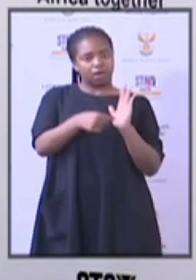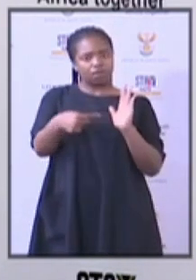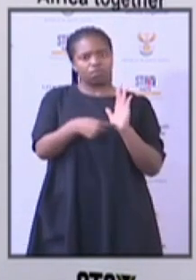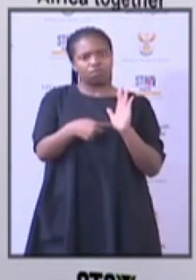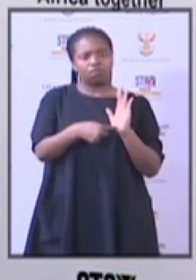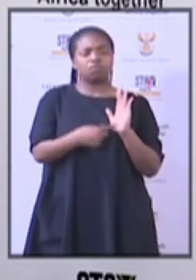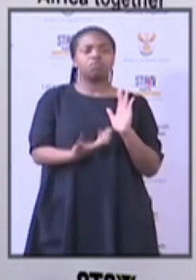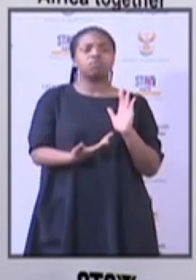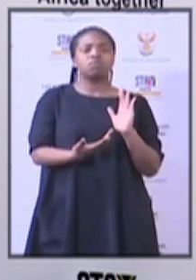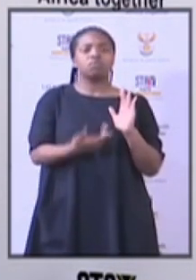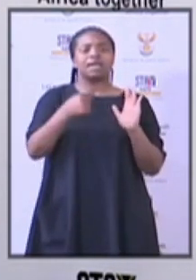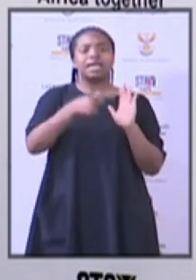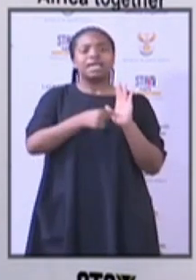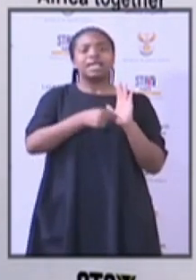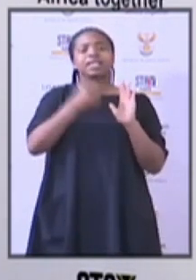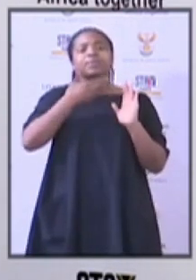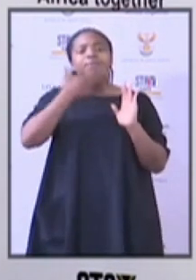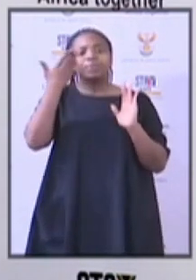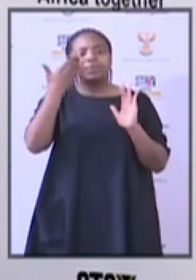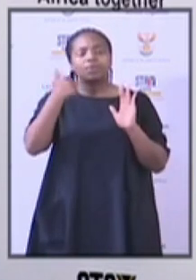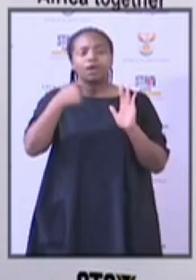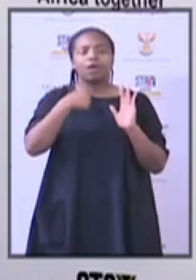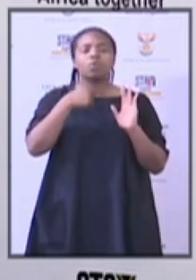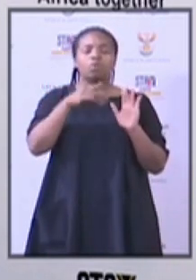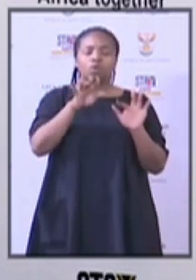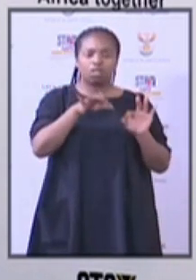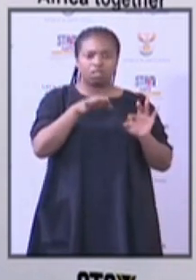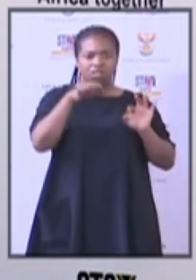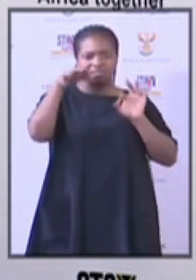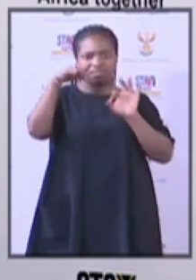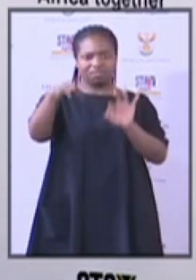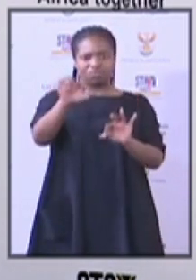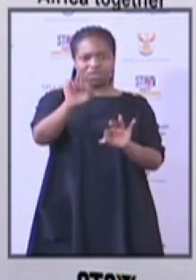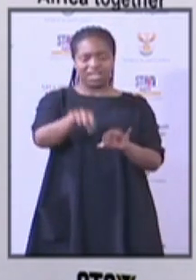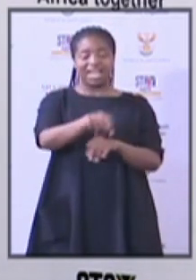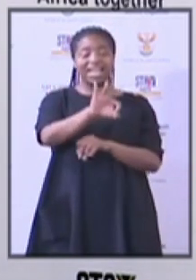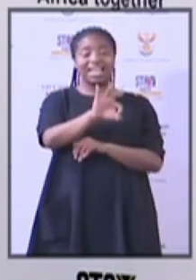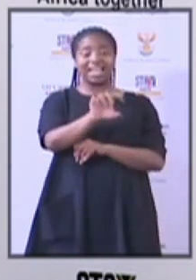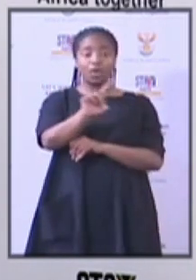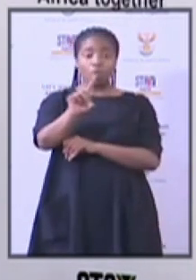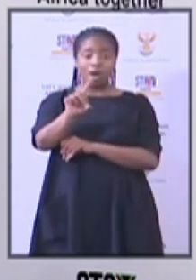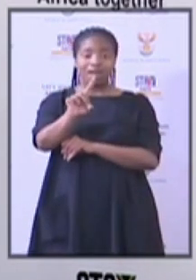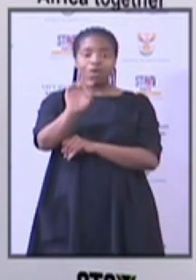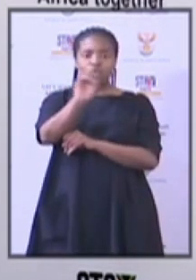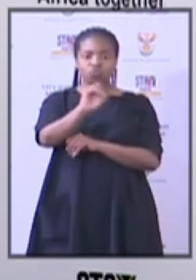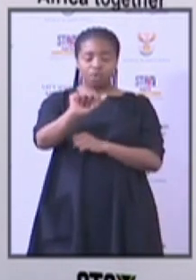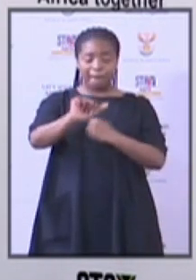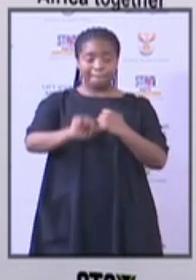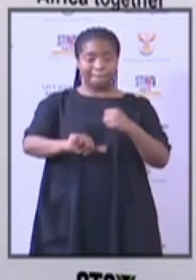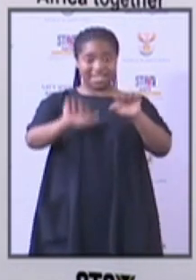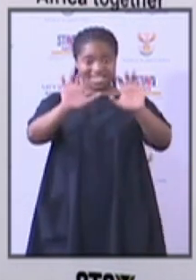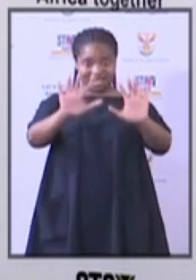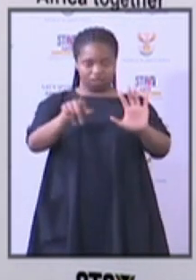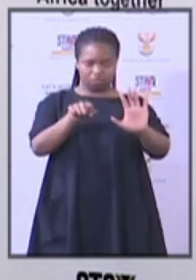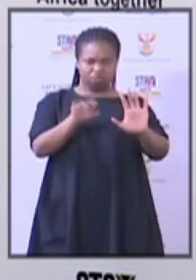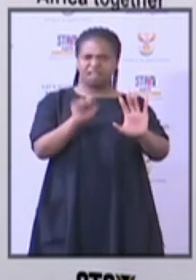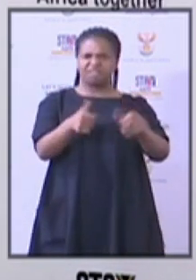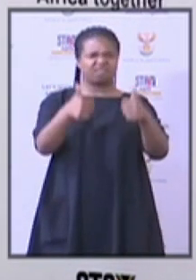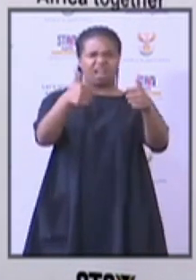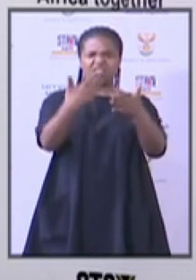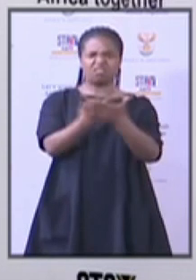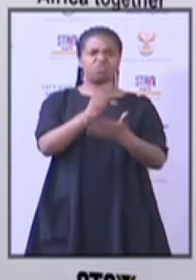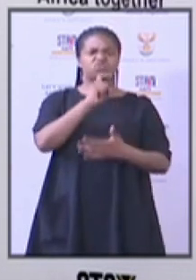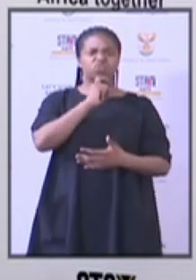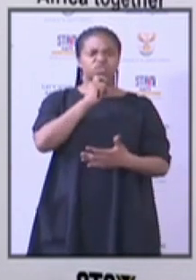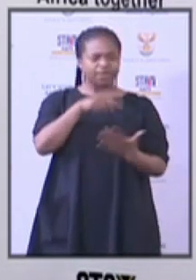swereng a tsebe gore re a se extenda go fihla ka di 31 tša October 2020 se tlabe se sa lokile so anybody